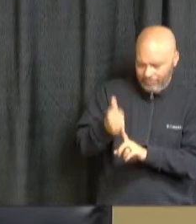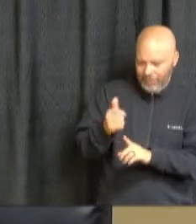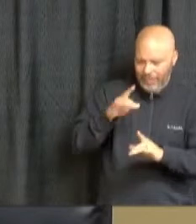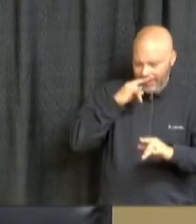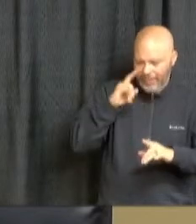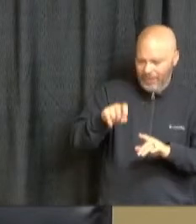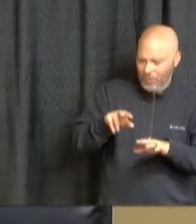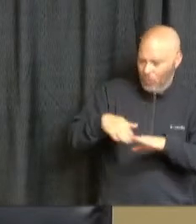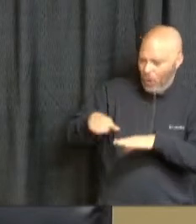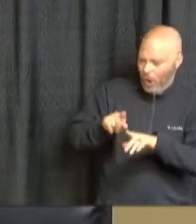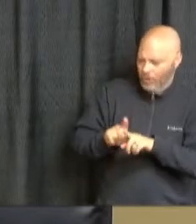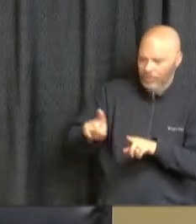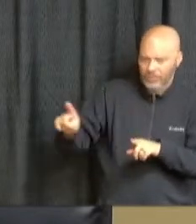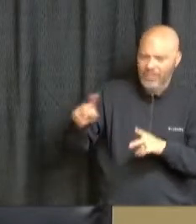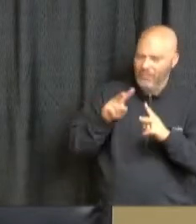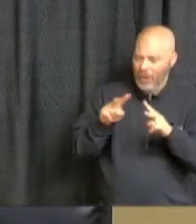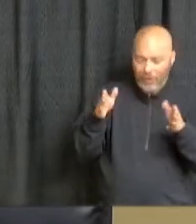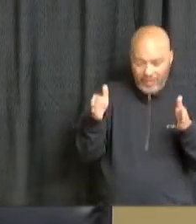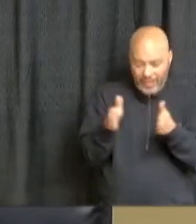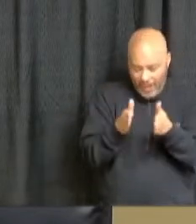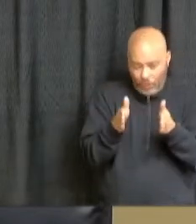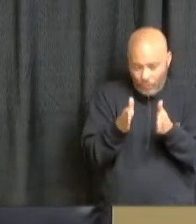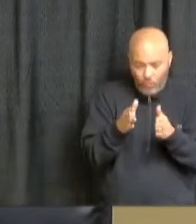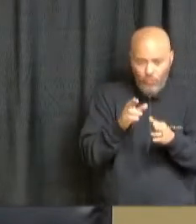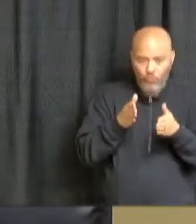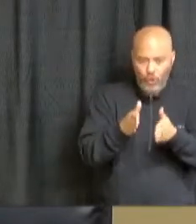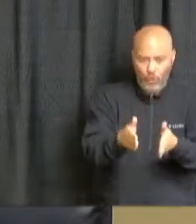Martin Street. So it's a very narrow